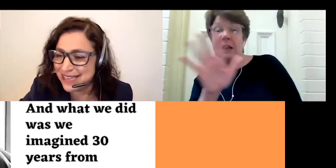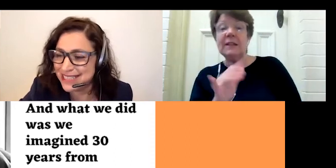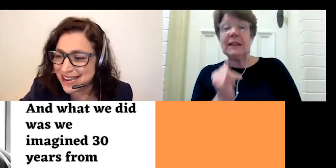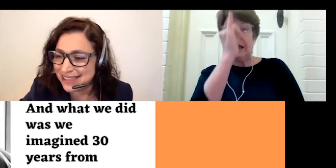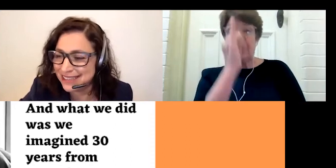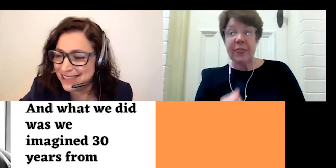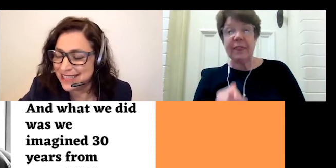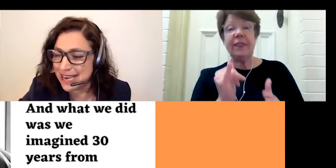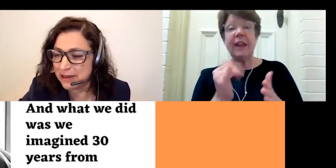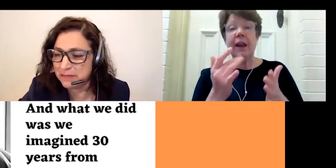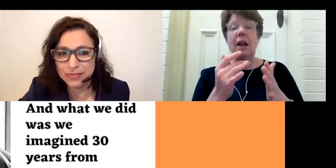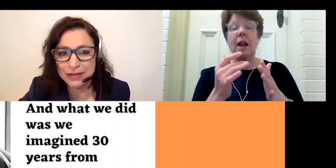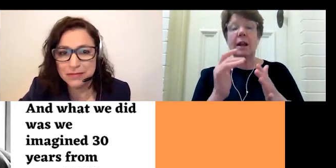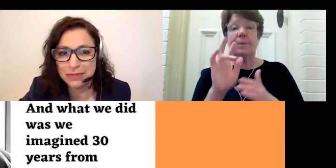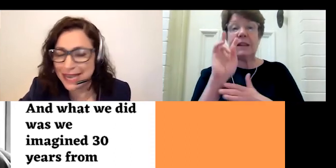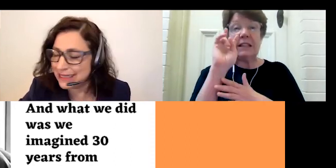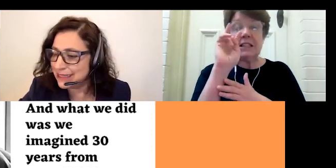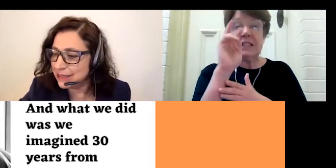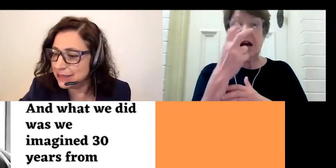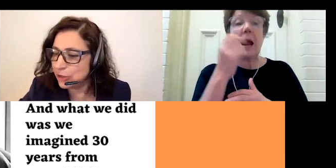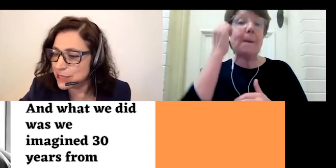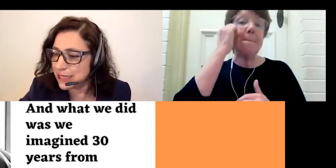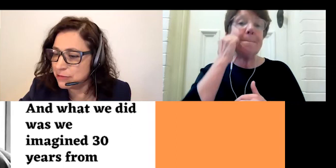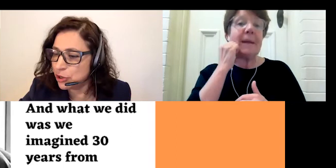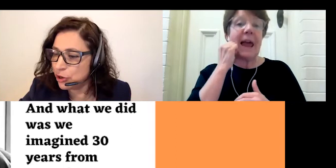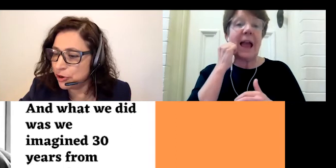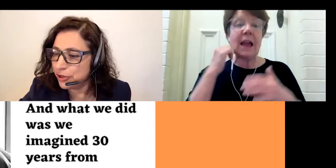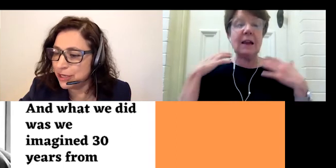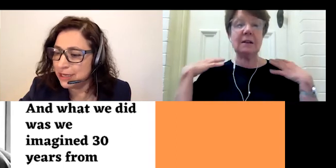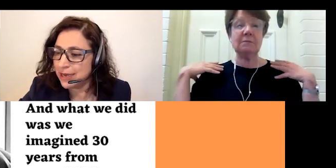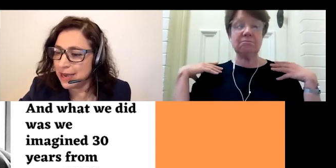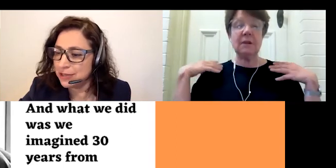build and a dark black